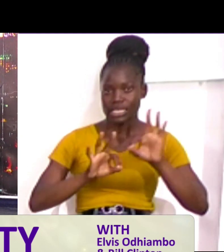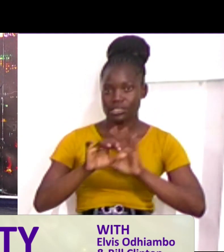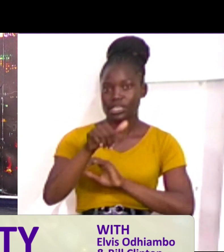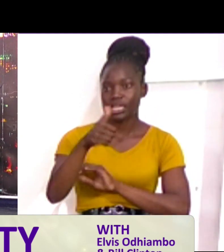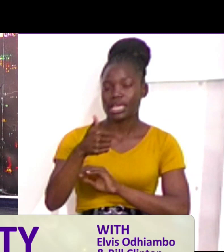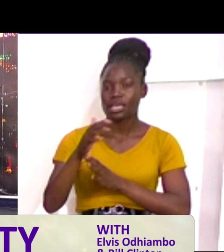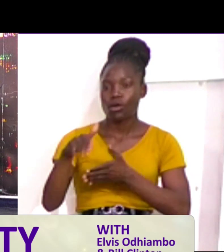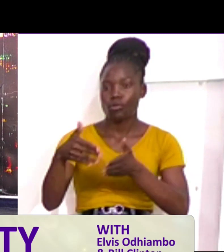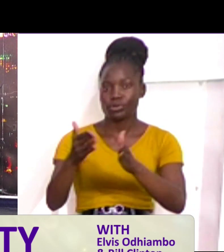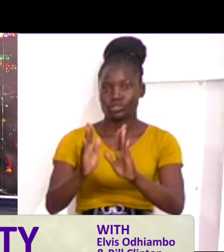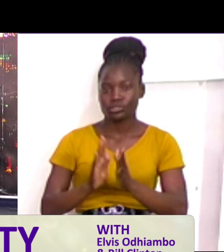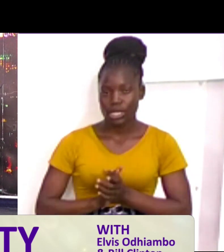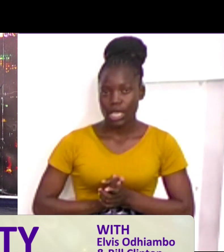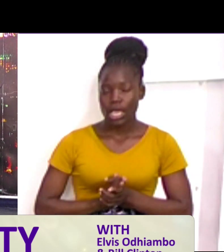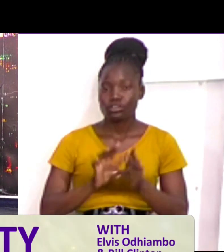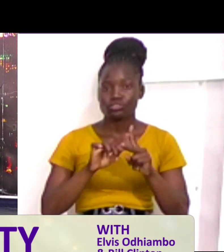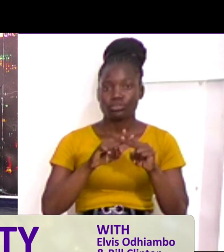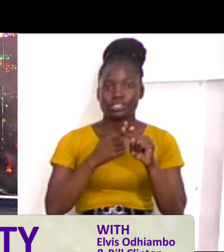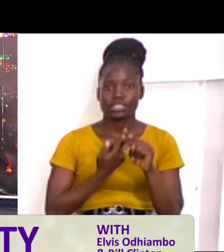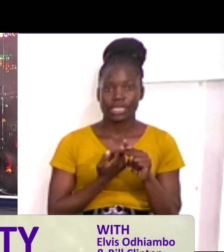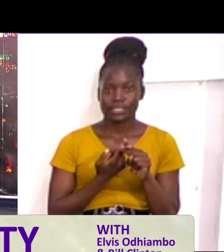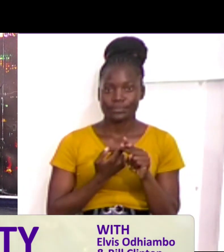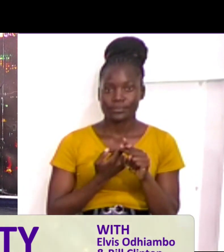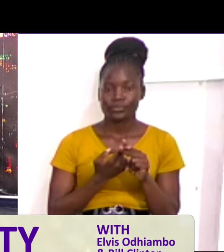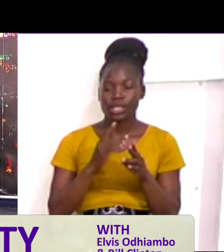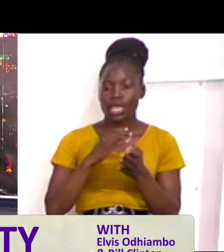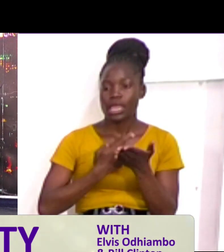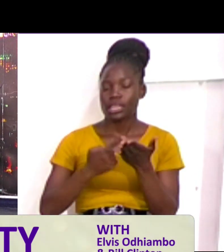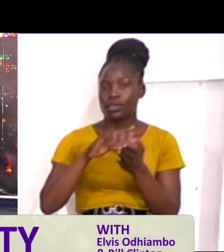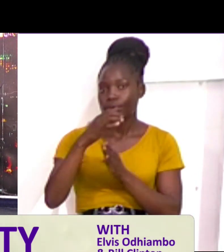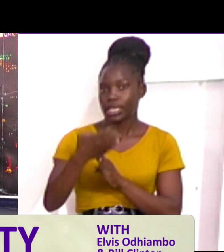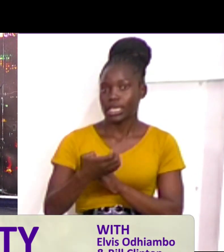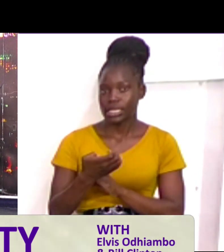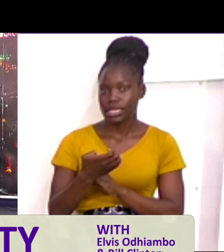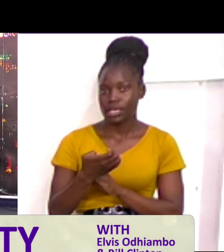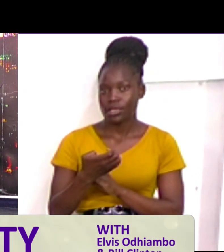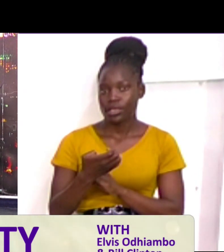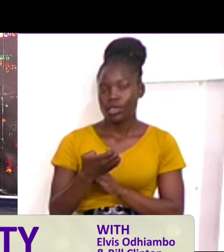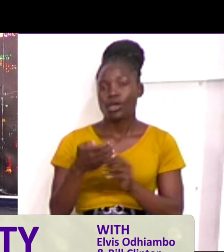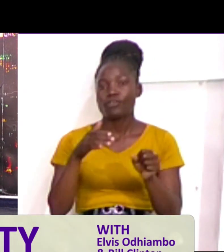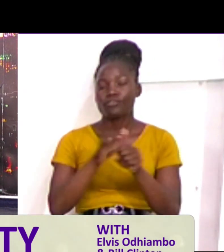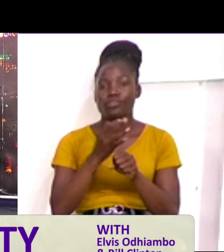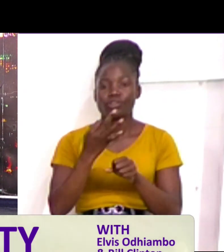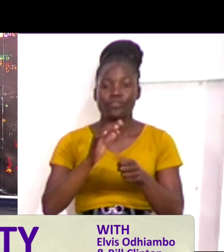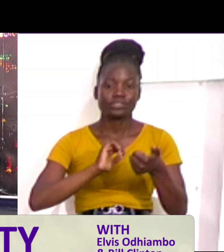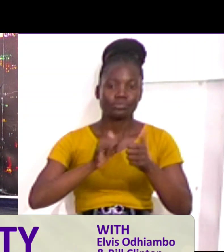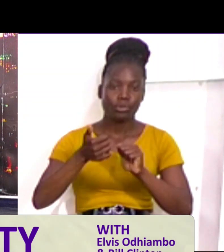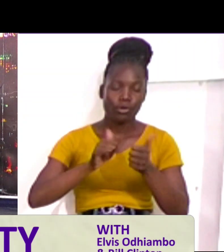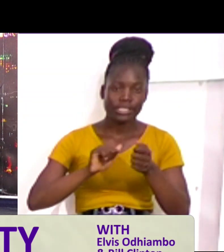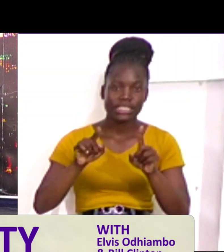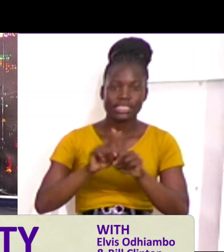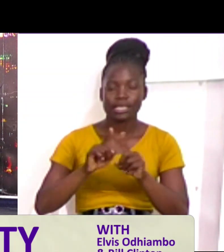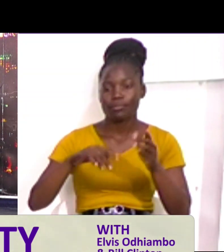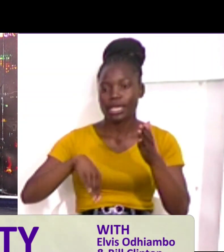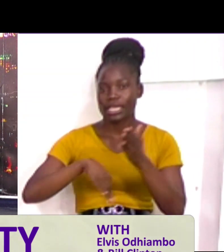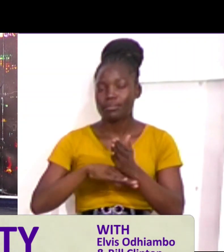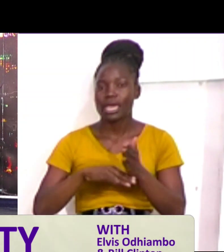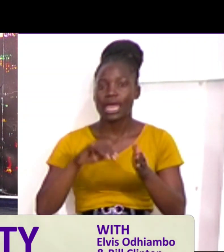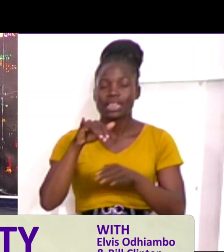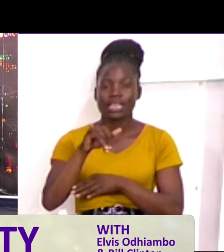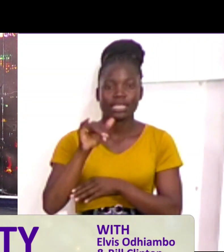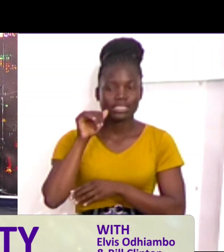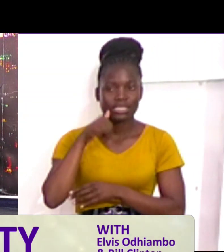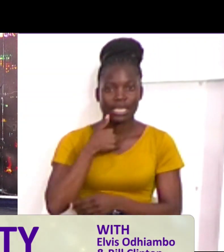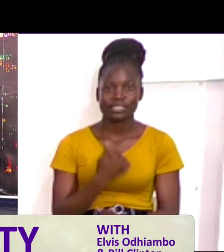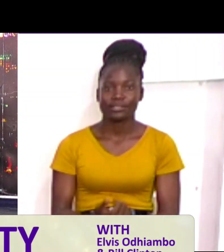great opportunity to start a weekend with full of sports, full of games, and that is nice. That's